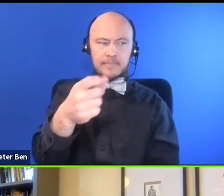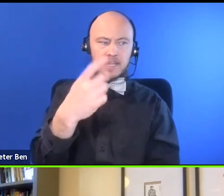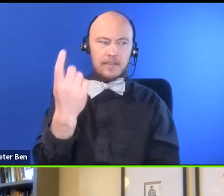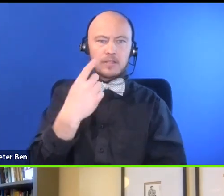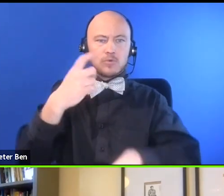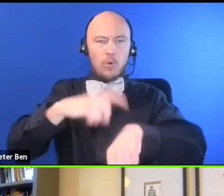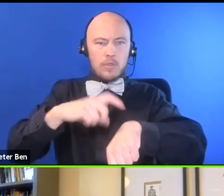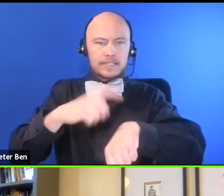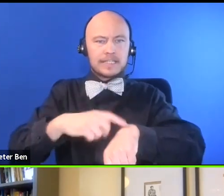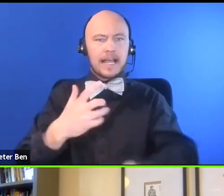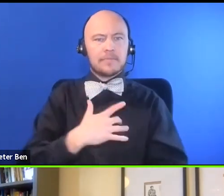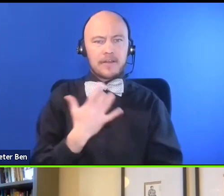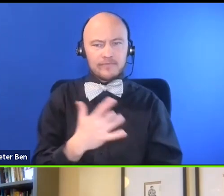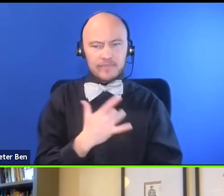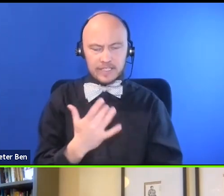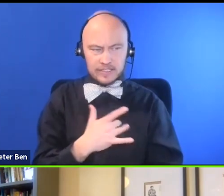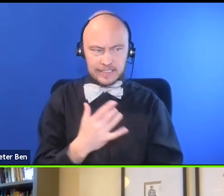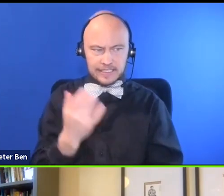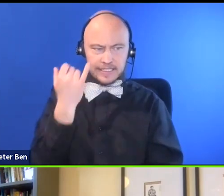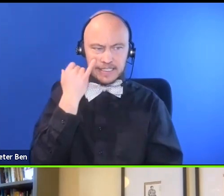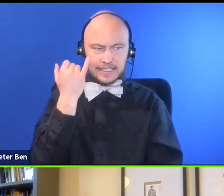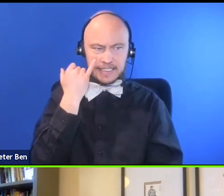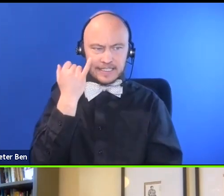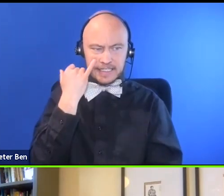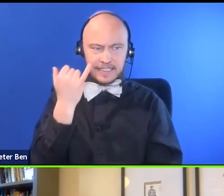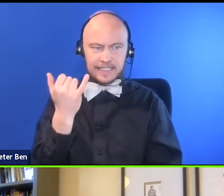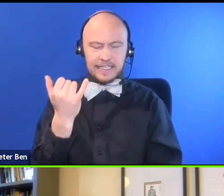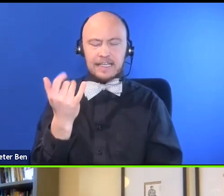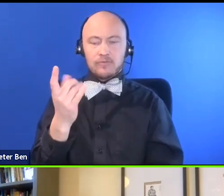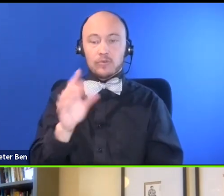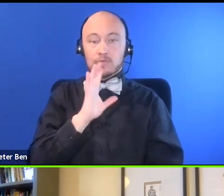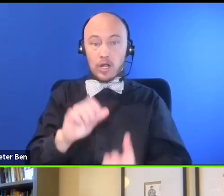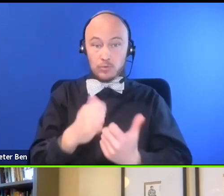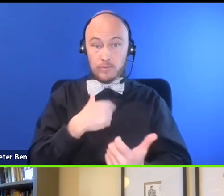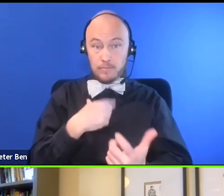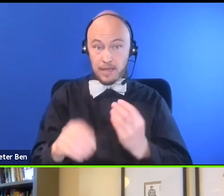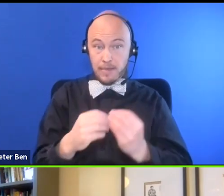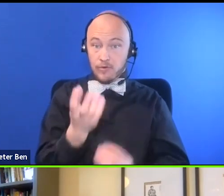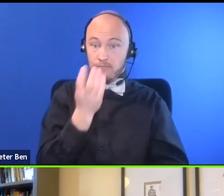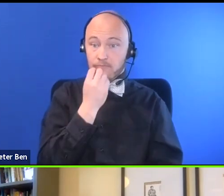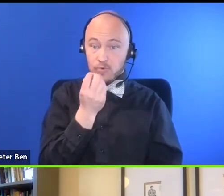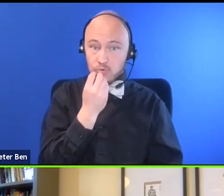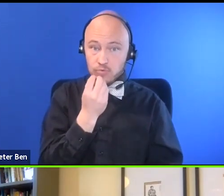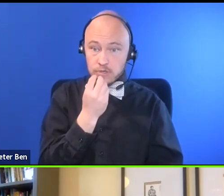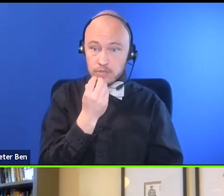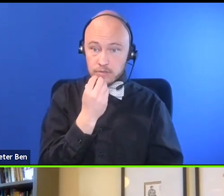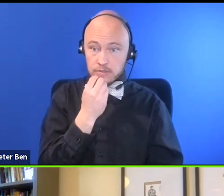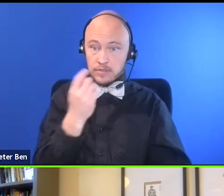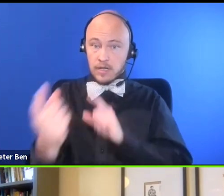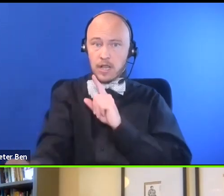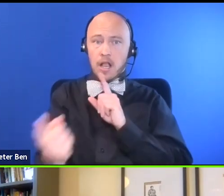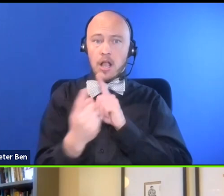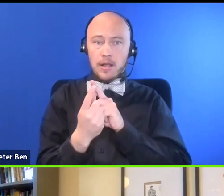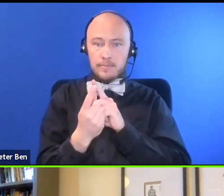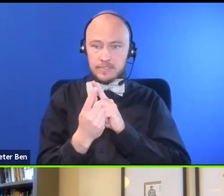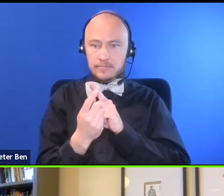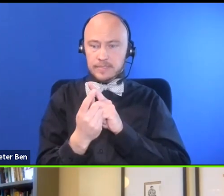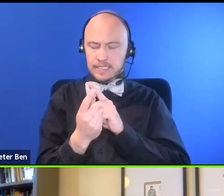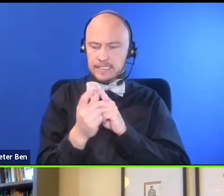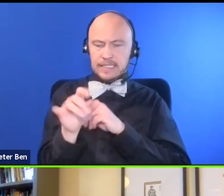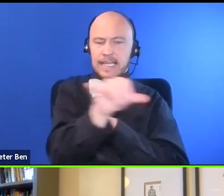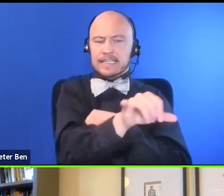when I feel like, you know, if you're going to talk to me about food, come to me on the